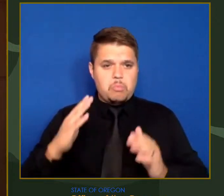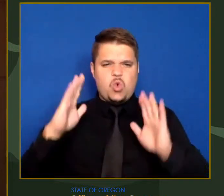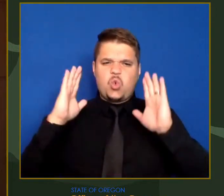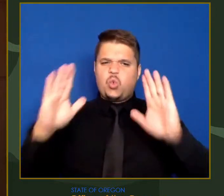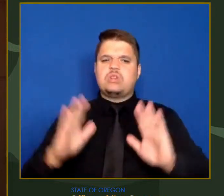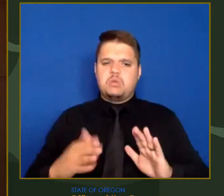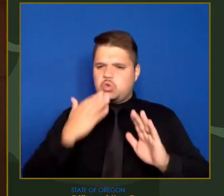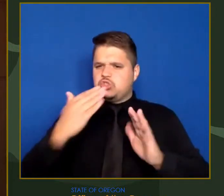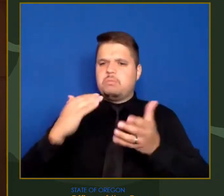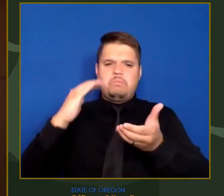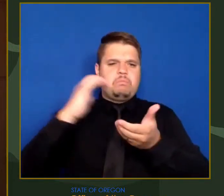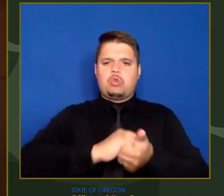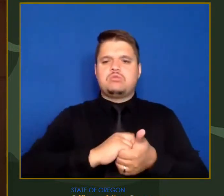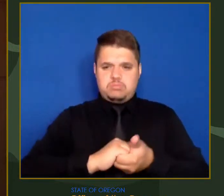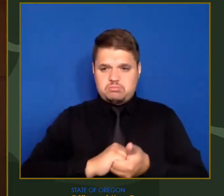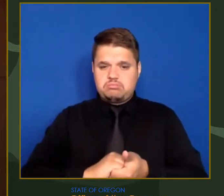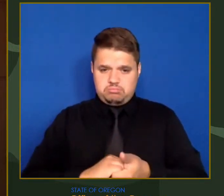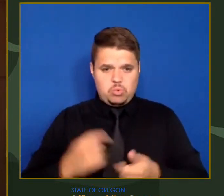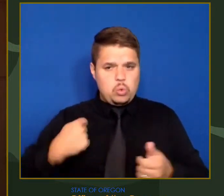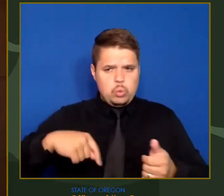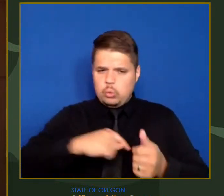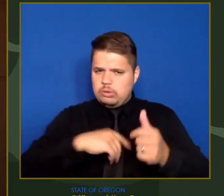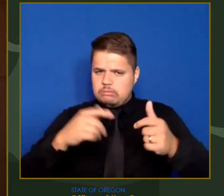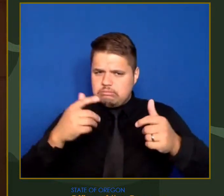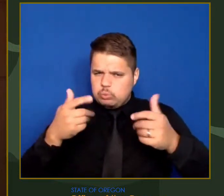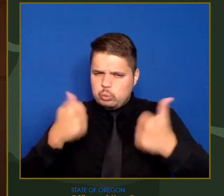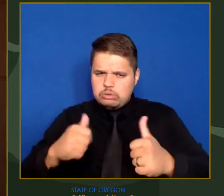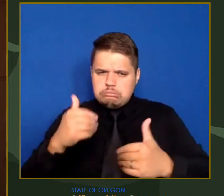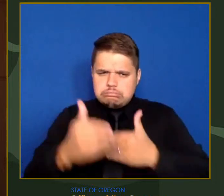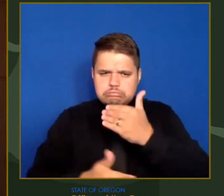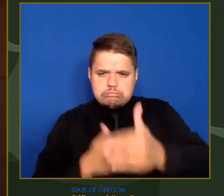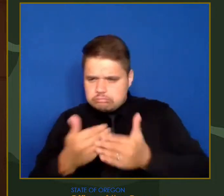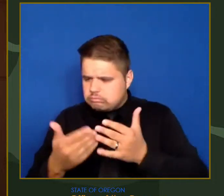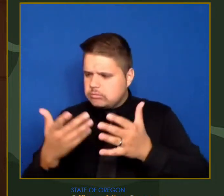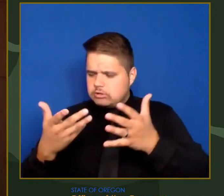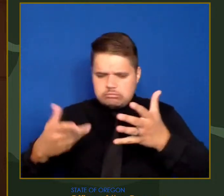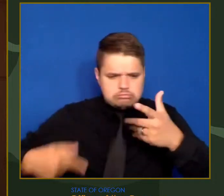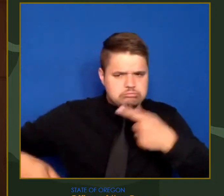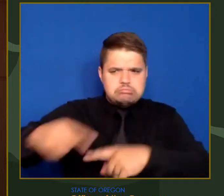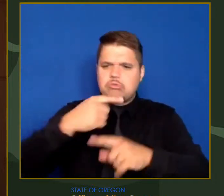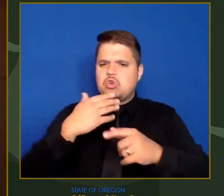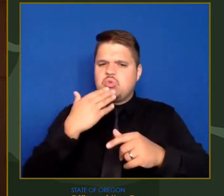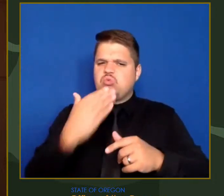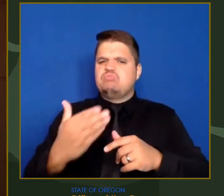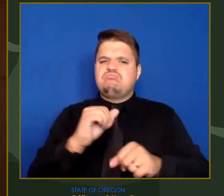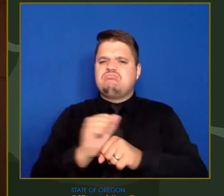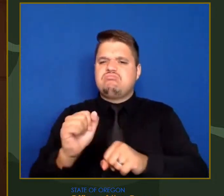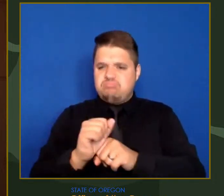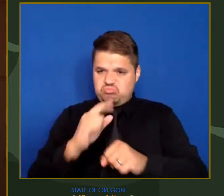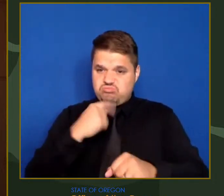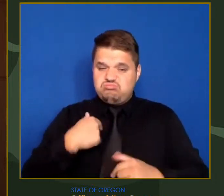really appreciate their efforts. My focus right now is getting to 70%. We have